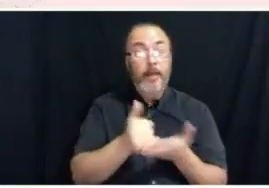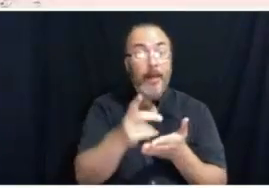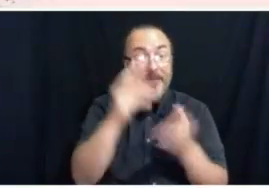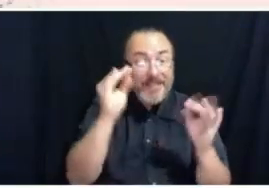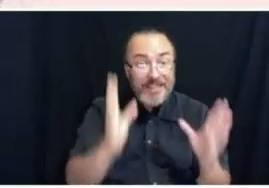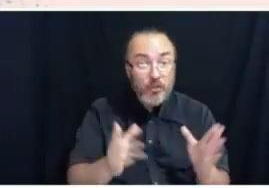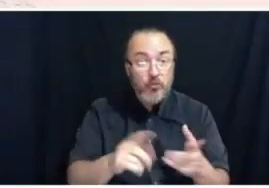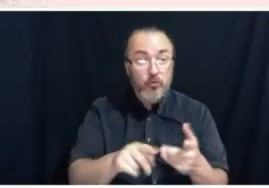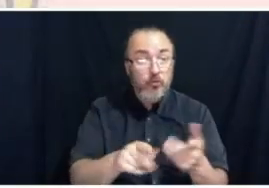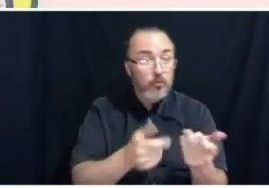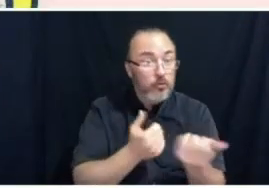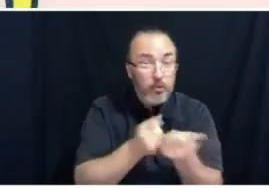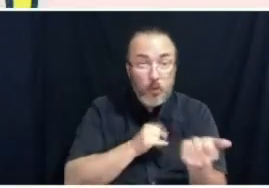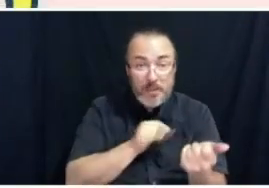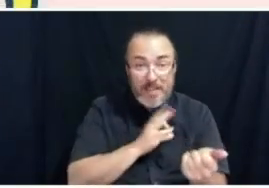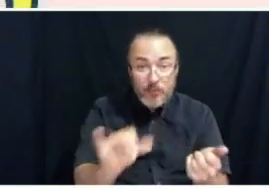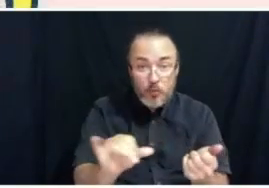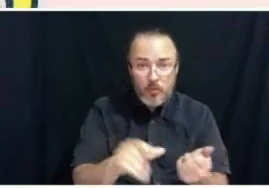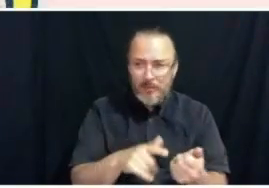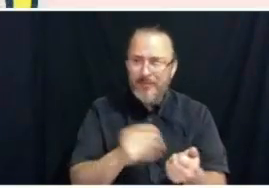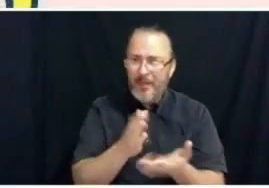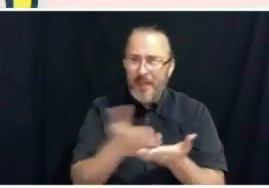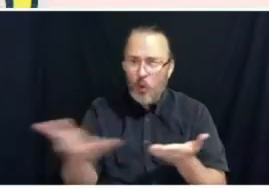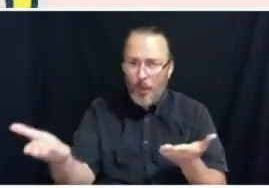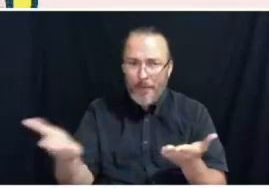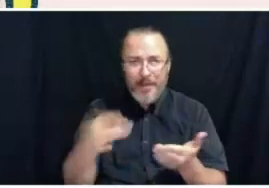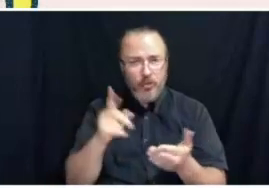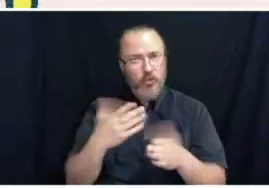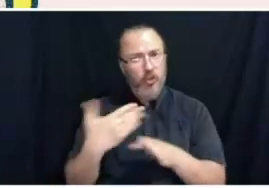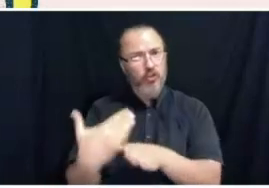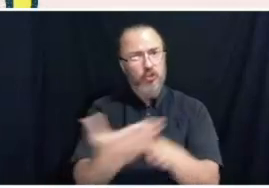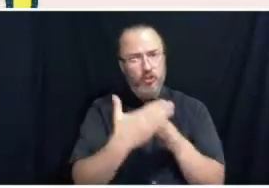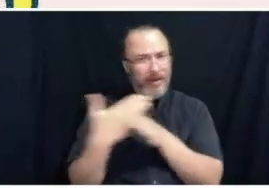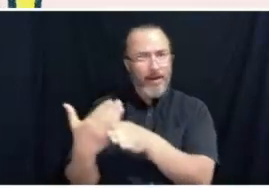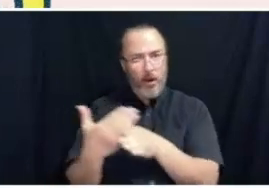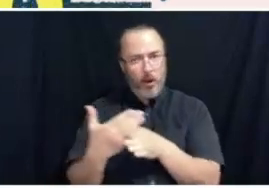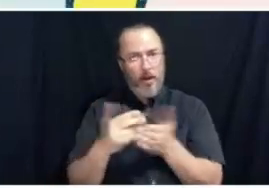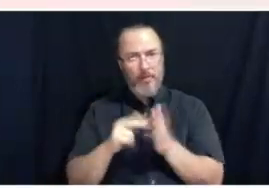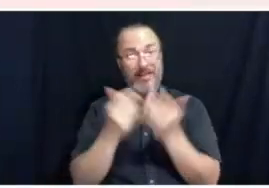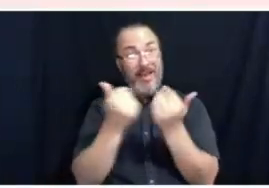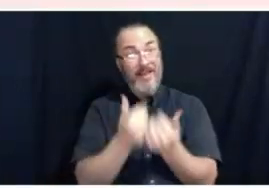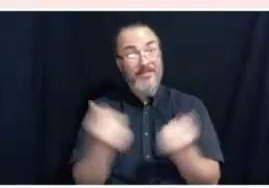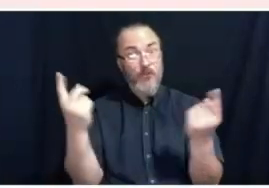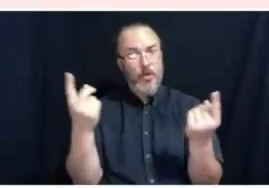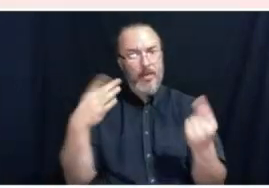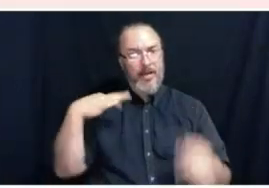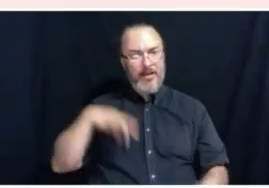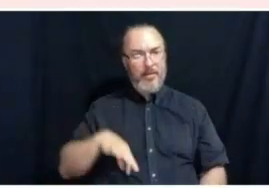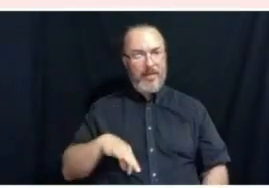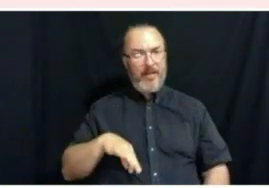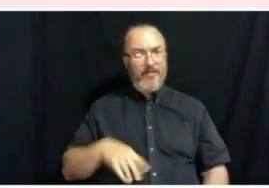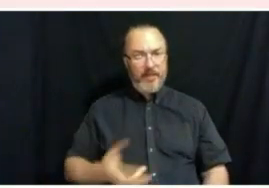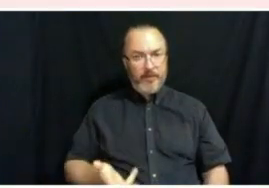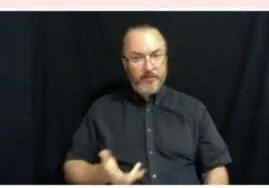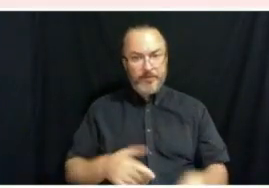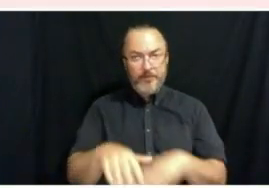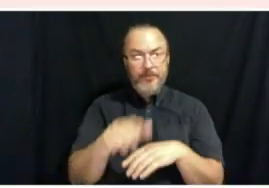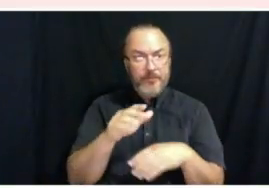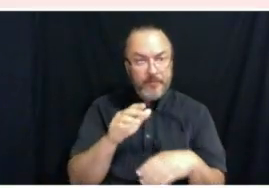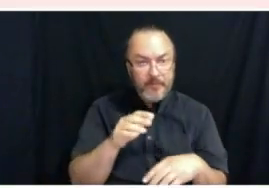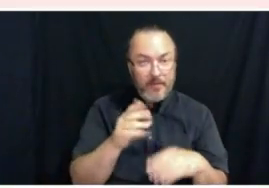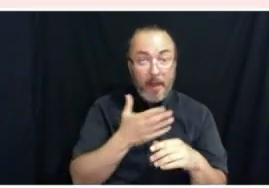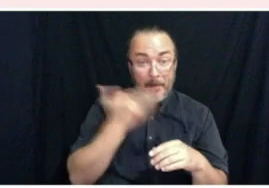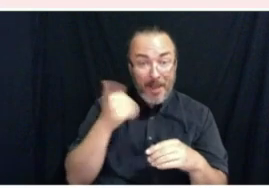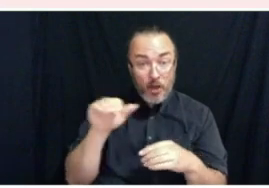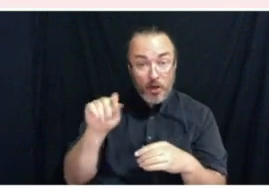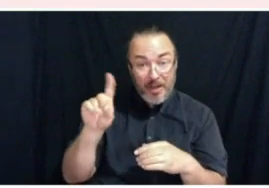and equipment should be shared so that everyone can benefit. Better data on those left behind will help us